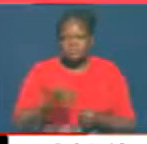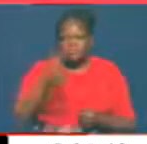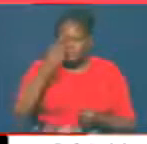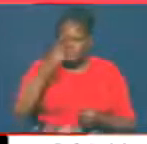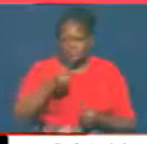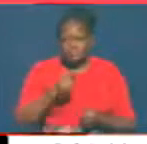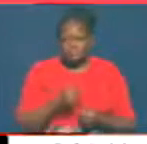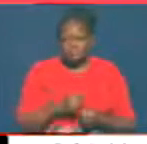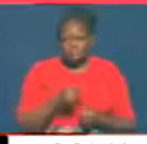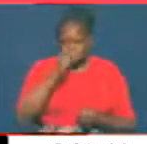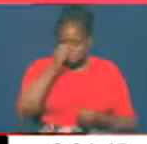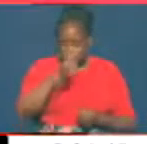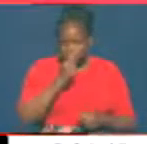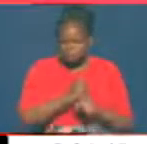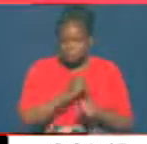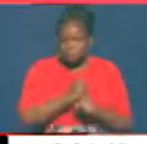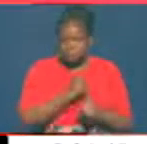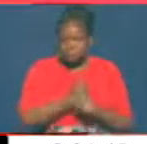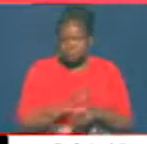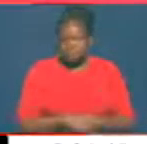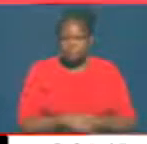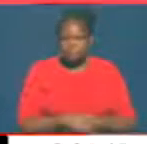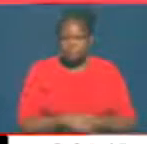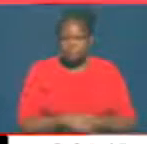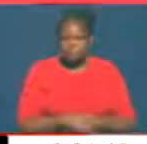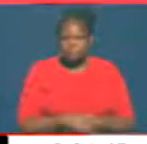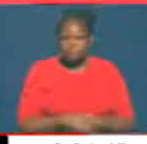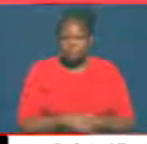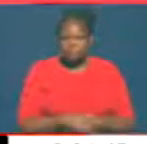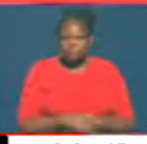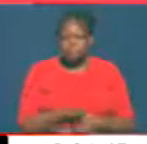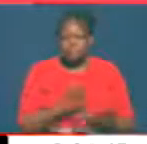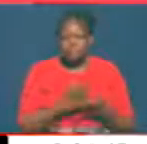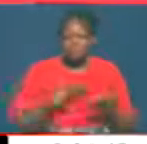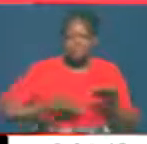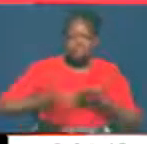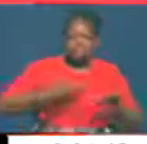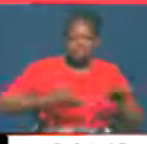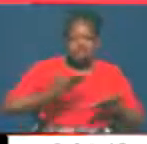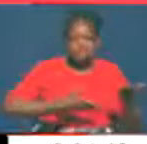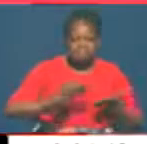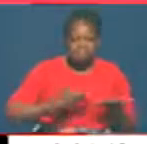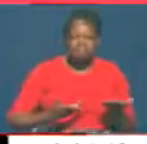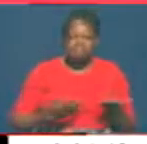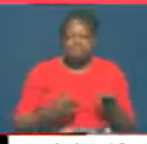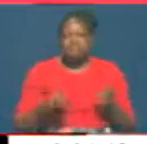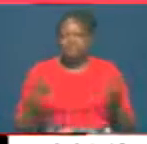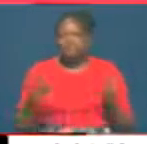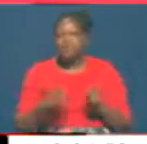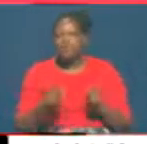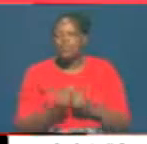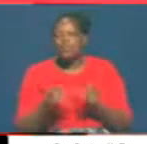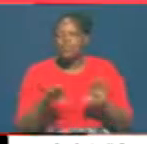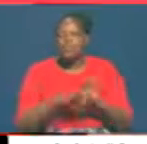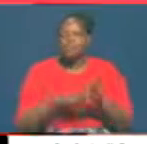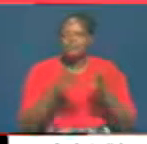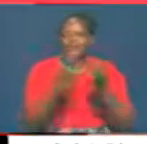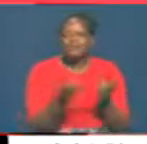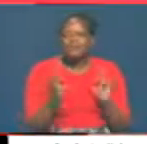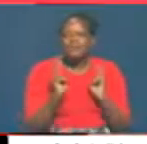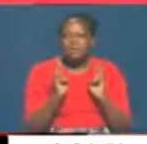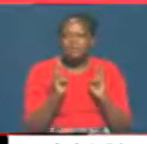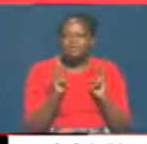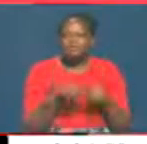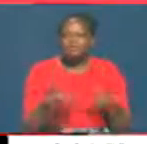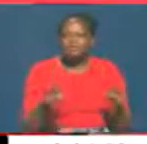onerous task. Milady, we have interacted briefly with the members of the tribunal, and they are